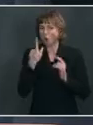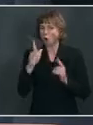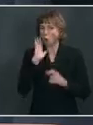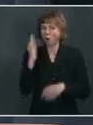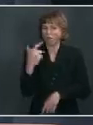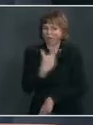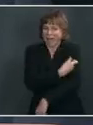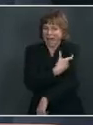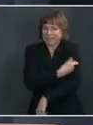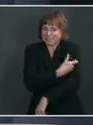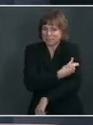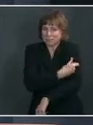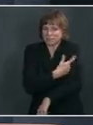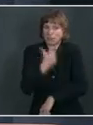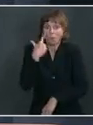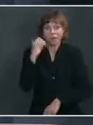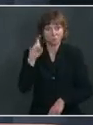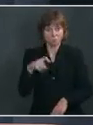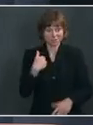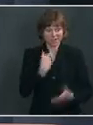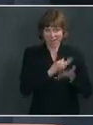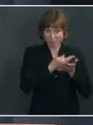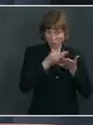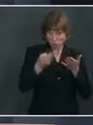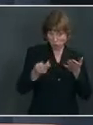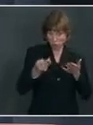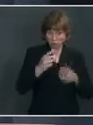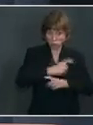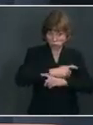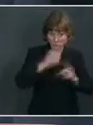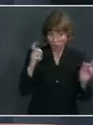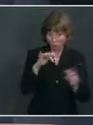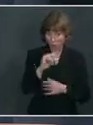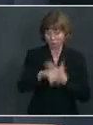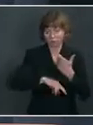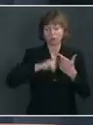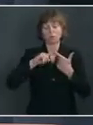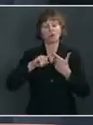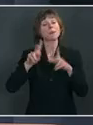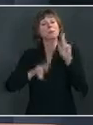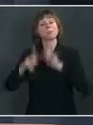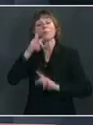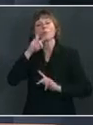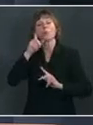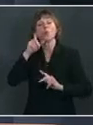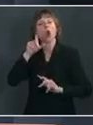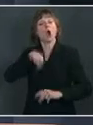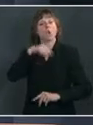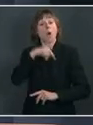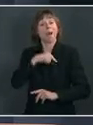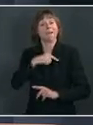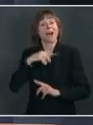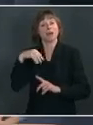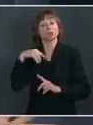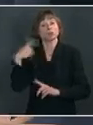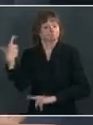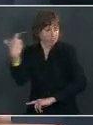because we need to ensure we have the materials to distribute the vaccine, the vaccinators and qualified individuals